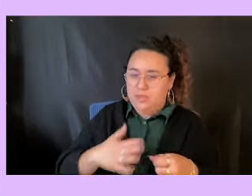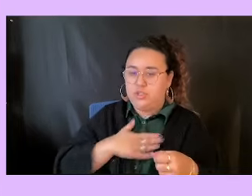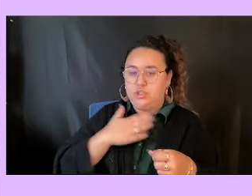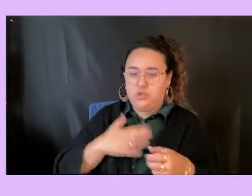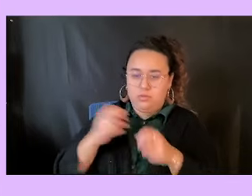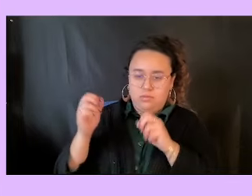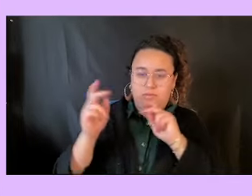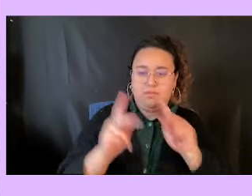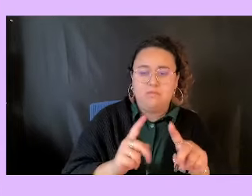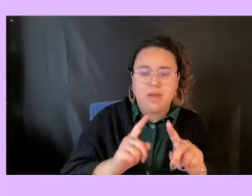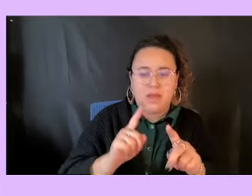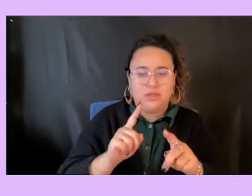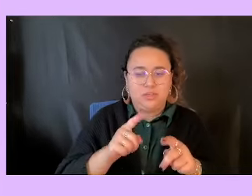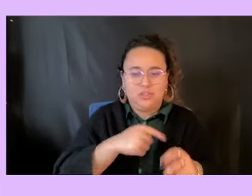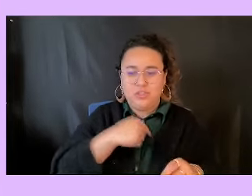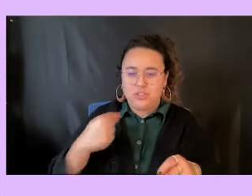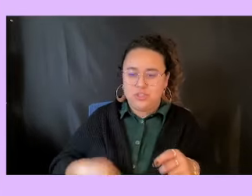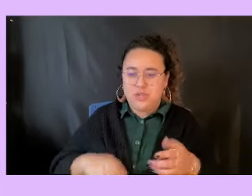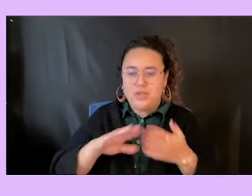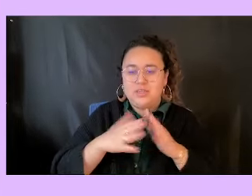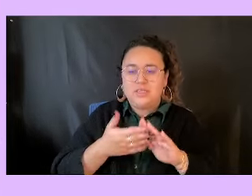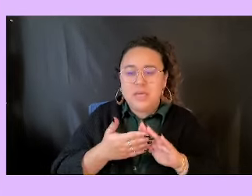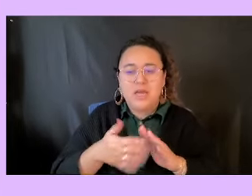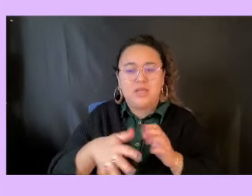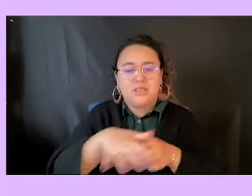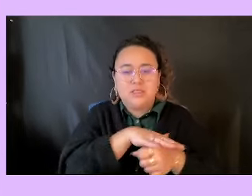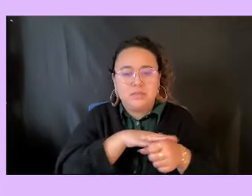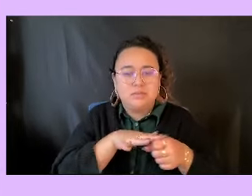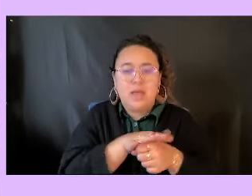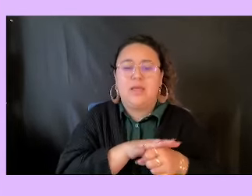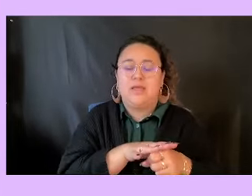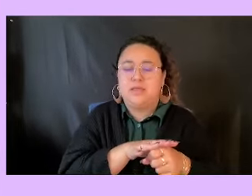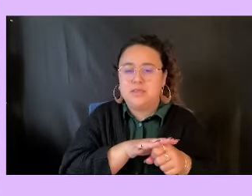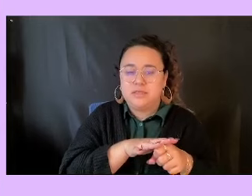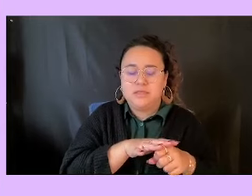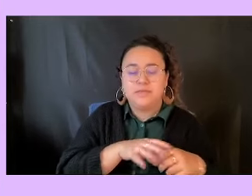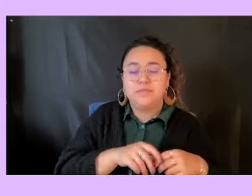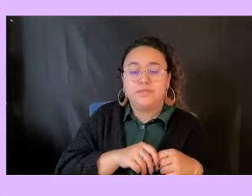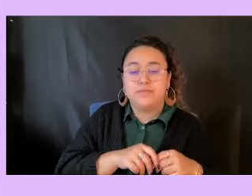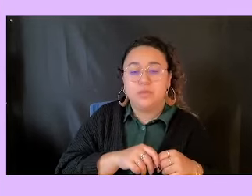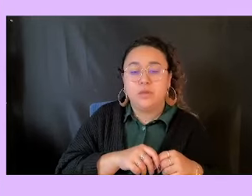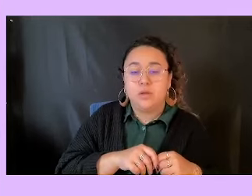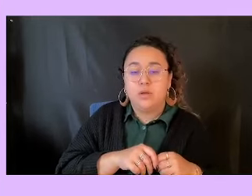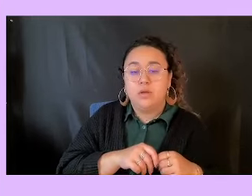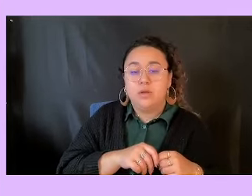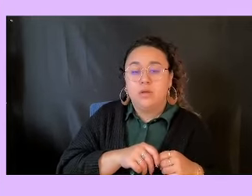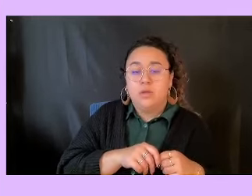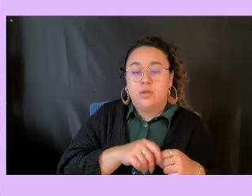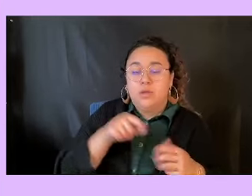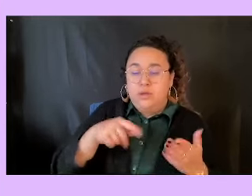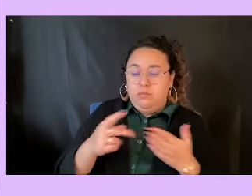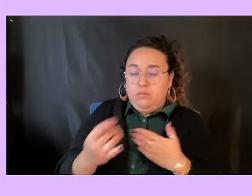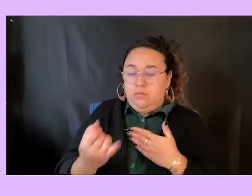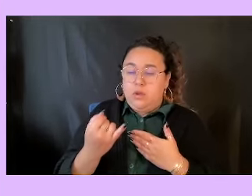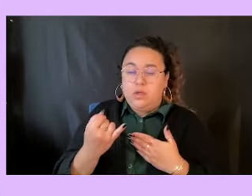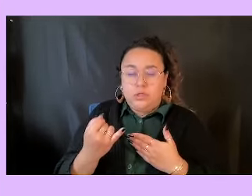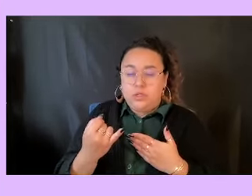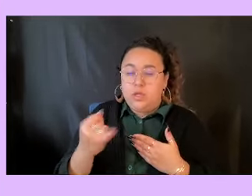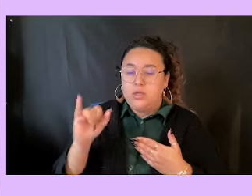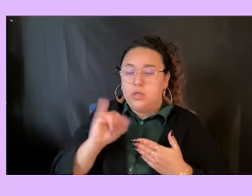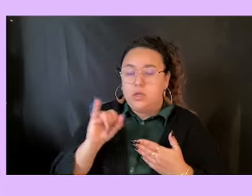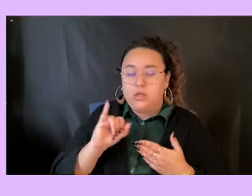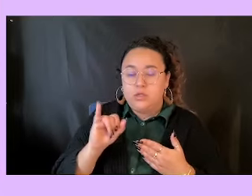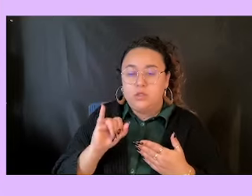where the neighborhood and the spaces that they take up. This project is also